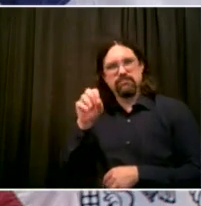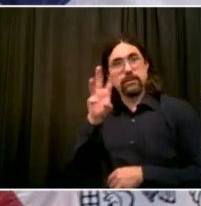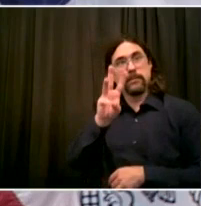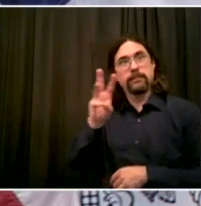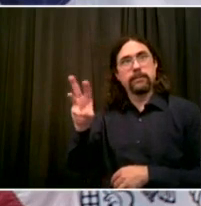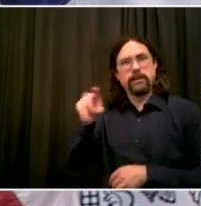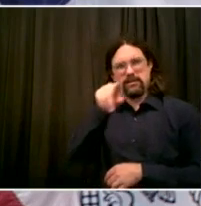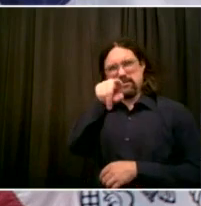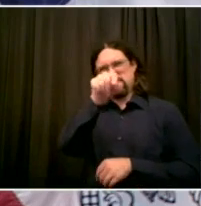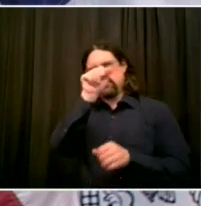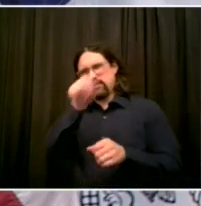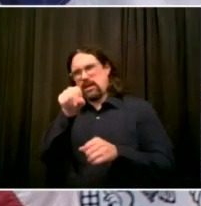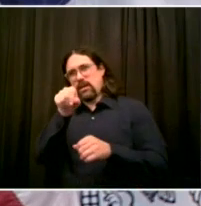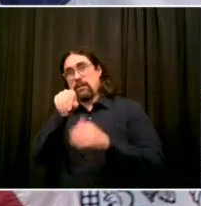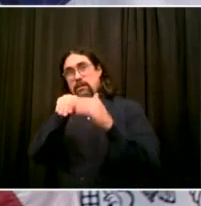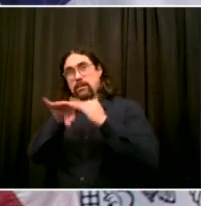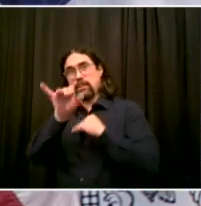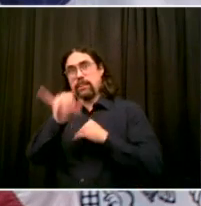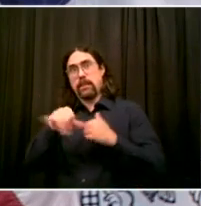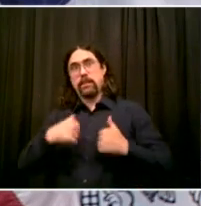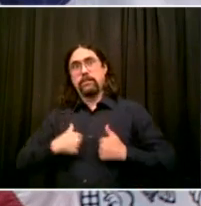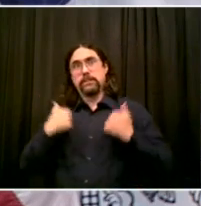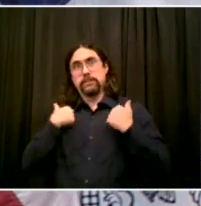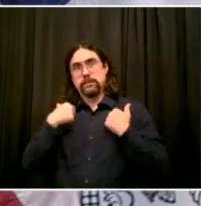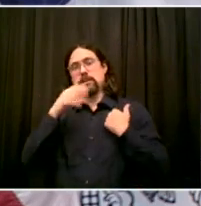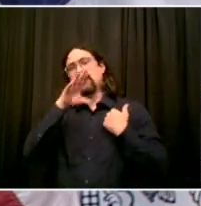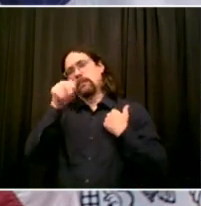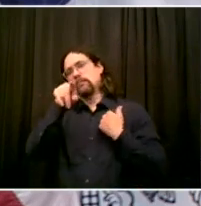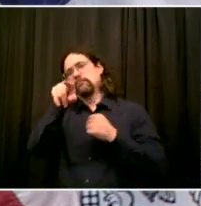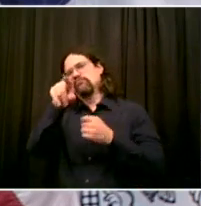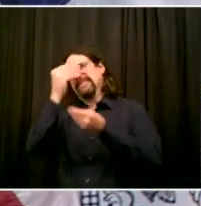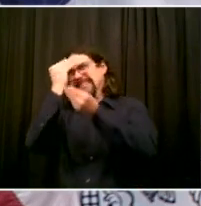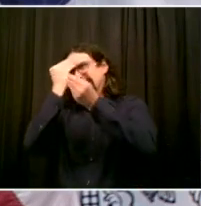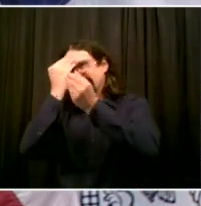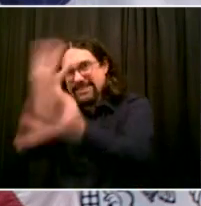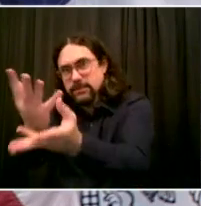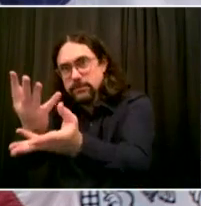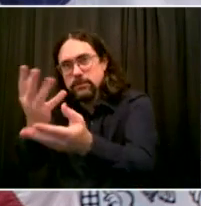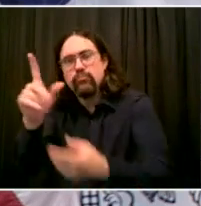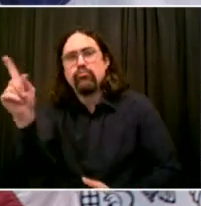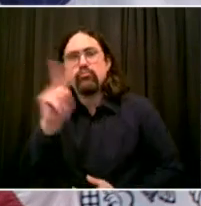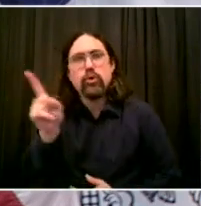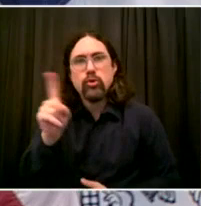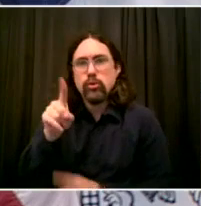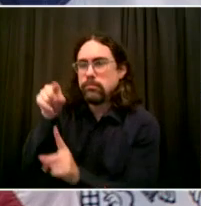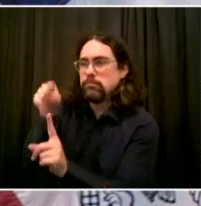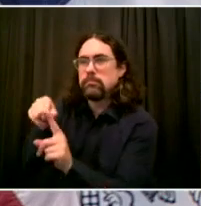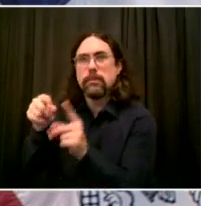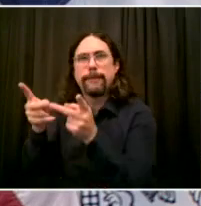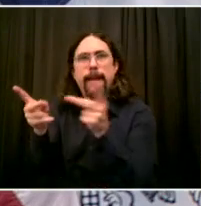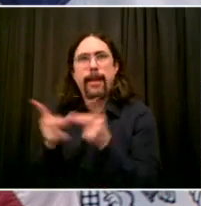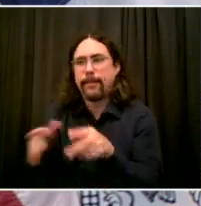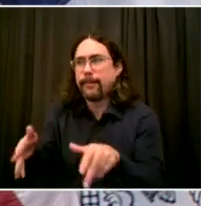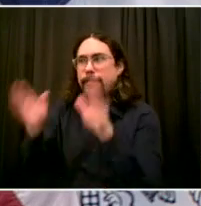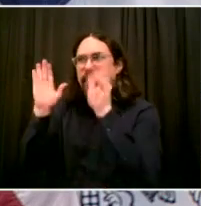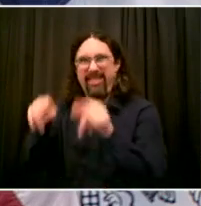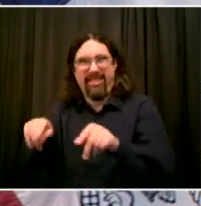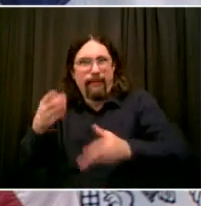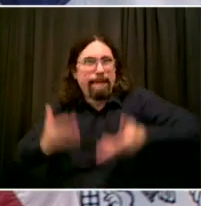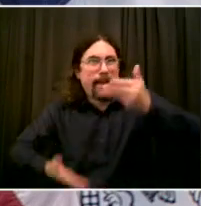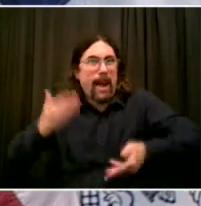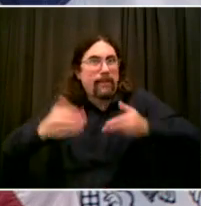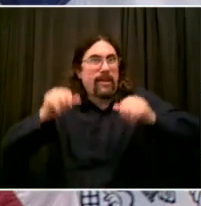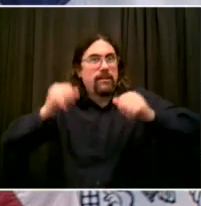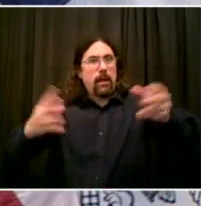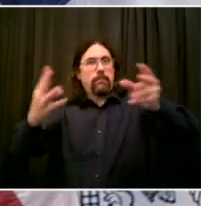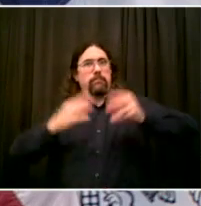up this childcare capacity gets involved quickly. And I think there's a lot of people who have sites, who have property, who actually would like the opportunity to do good for the city and